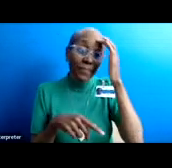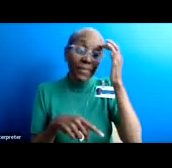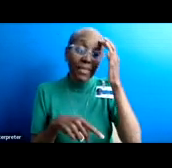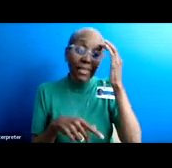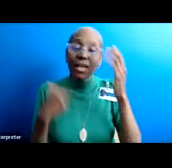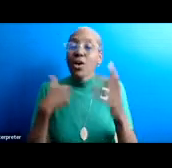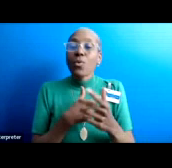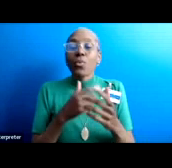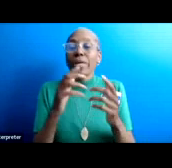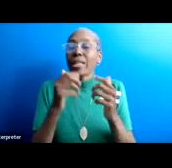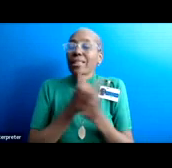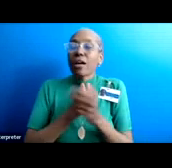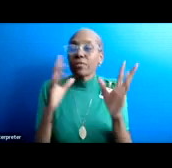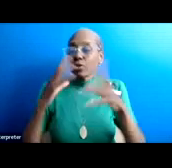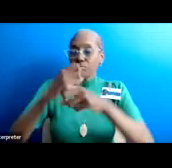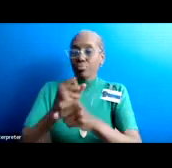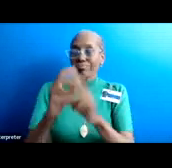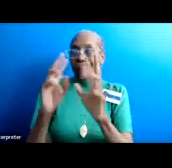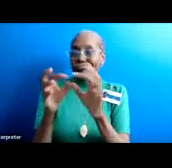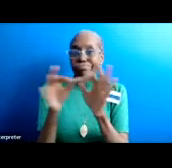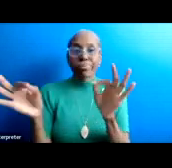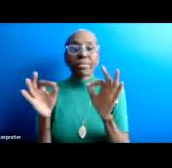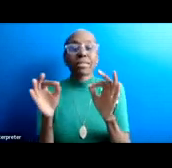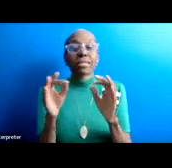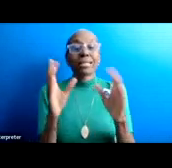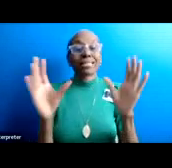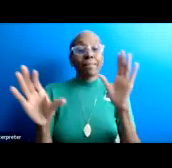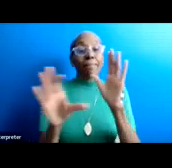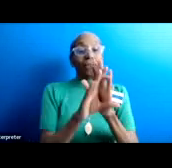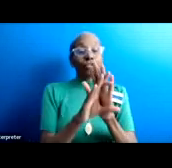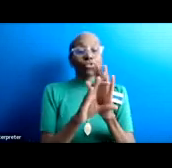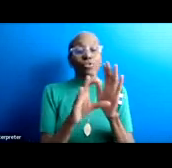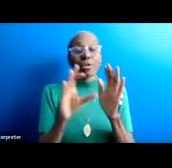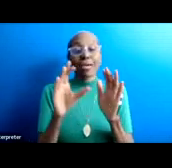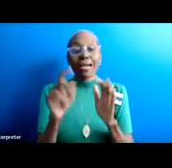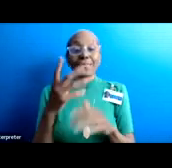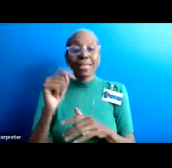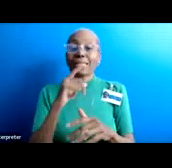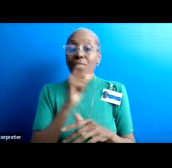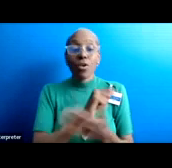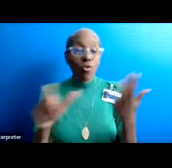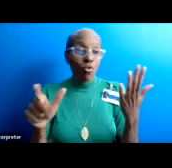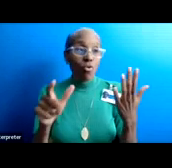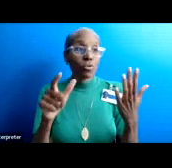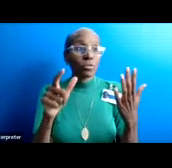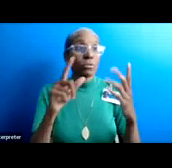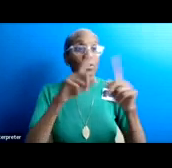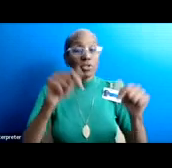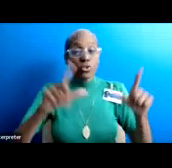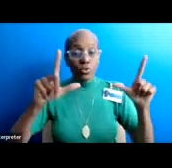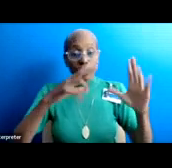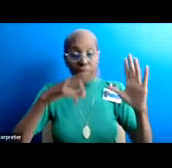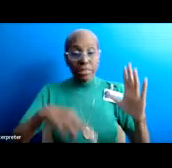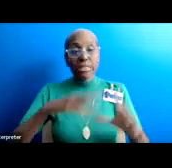We love memes, but it's a picture of text. And you should know that not all screen readers can read text that